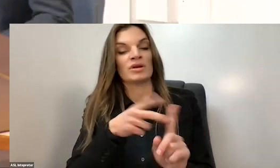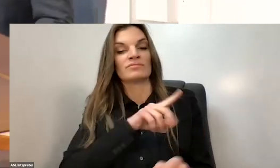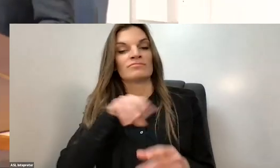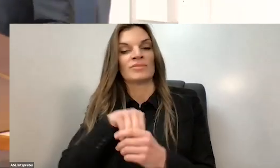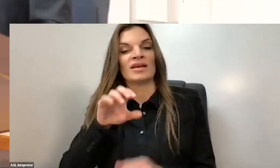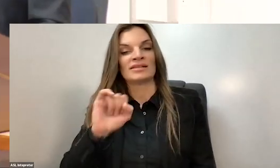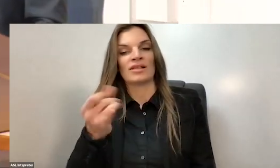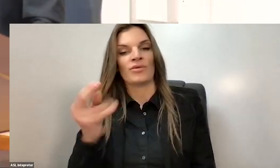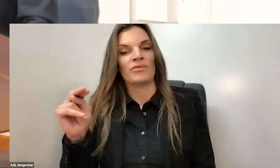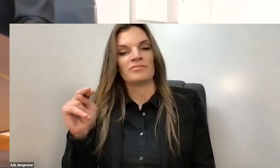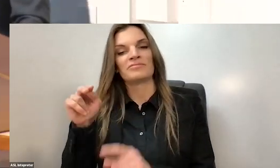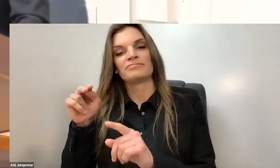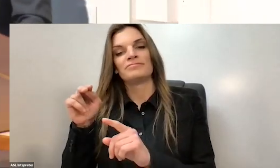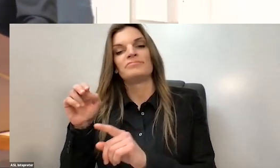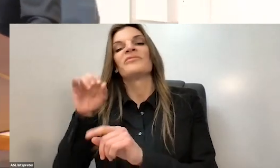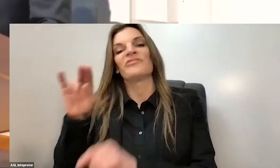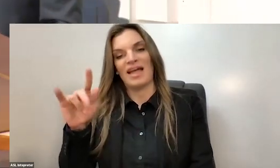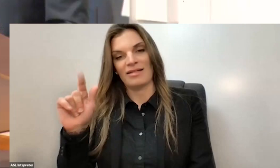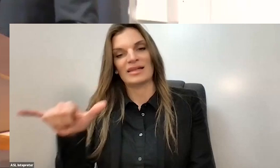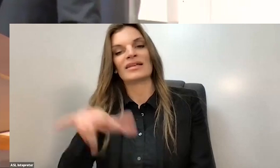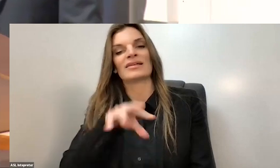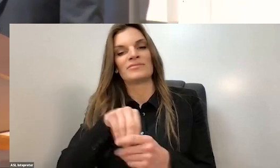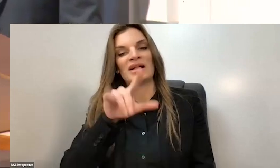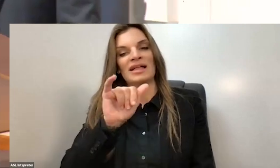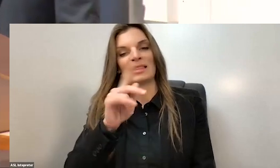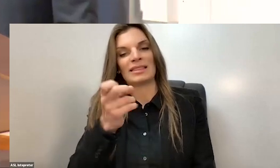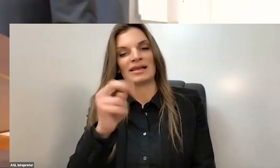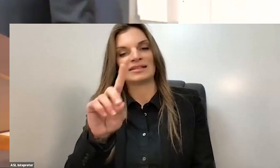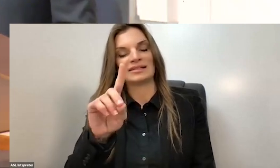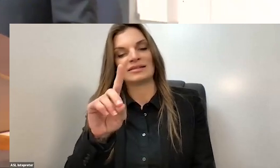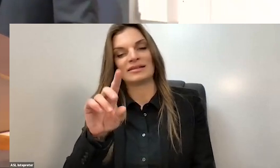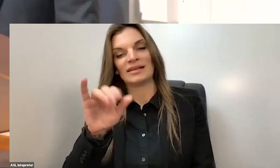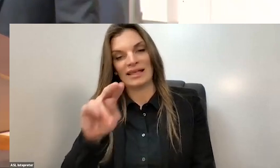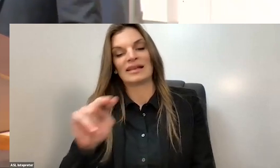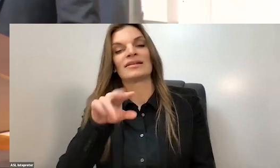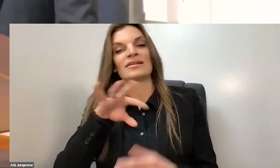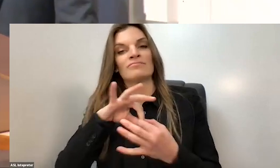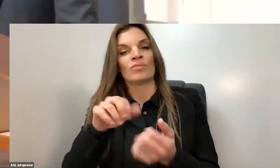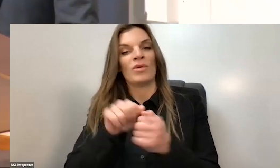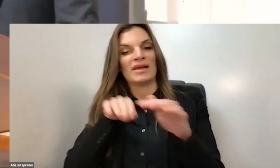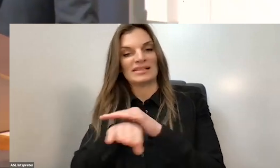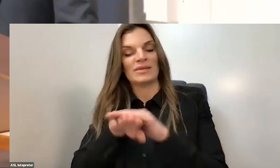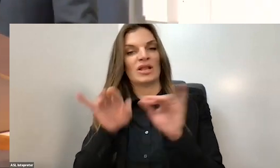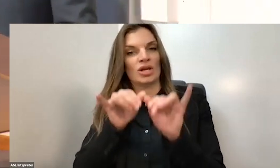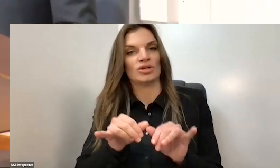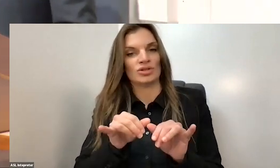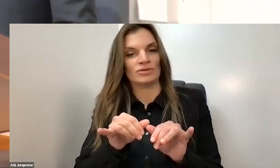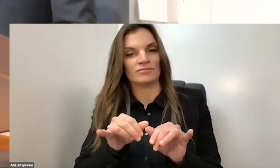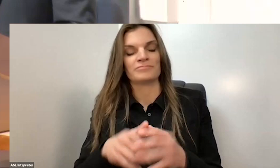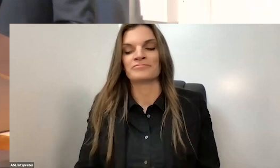Valley to join LinkedIn, where he serves as LinkedIn's head of accessibility engineering